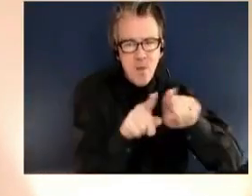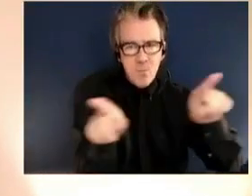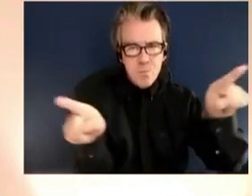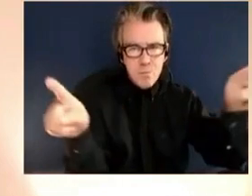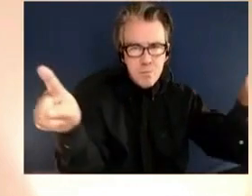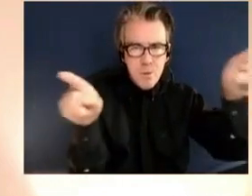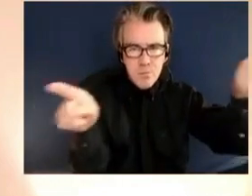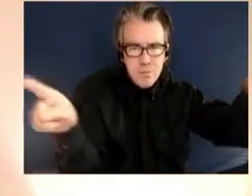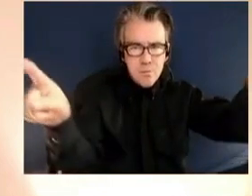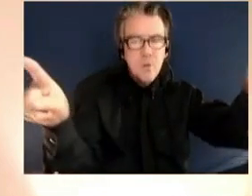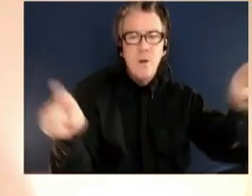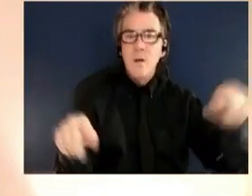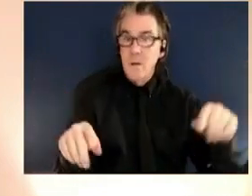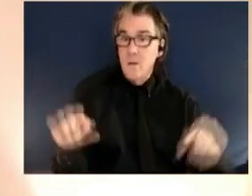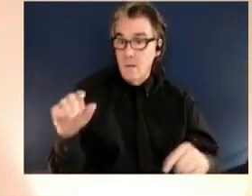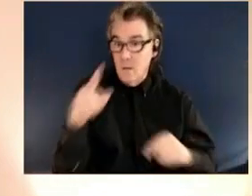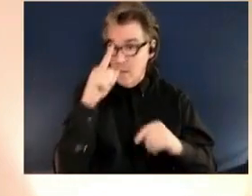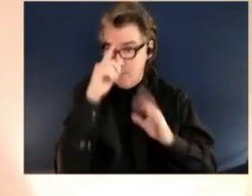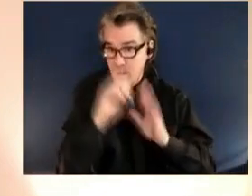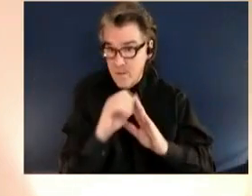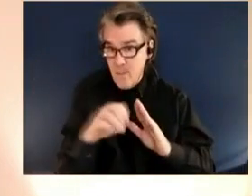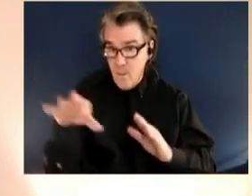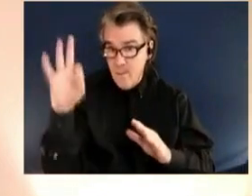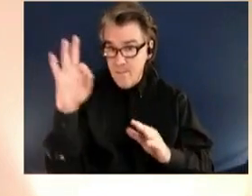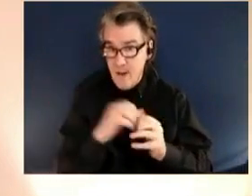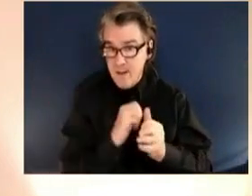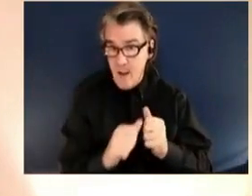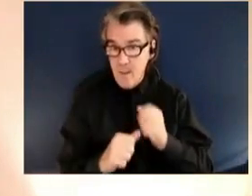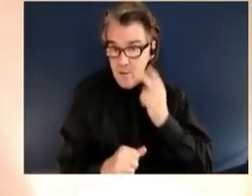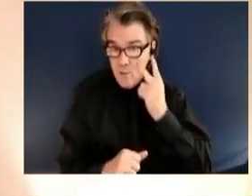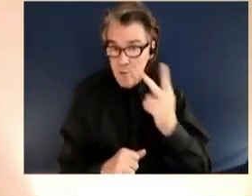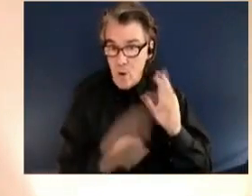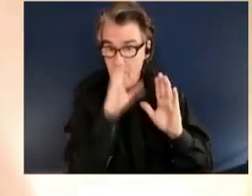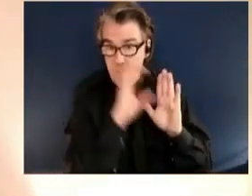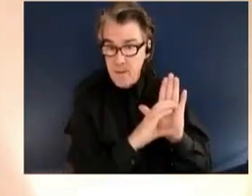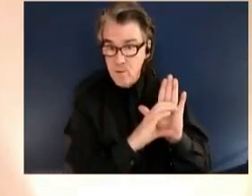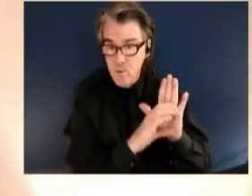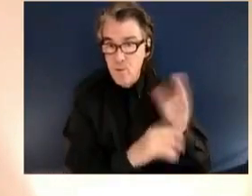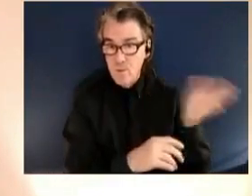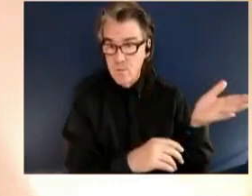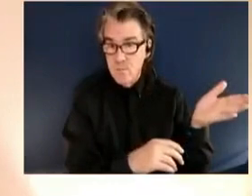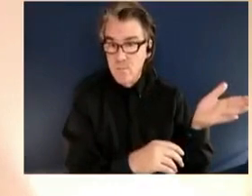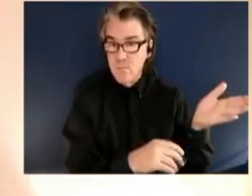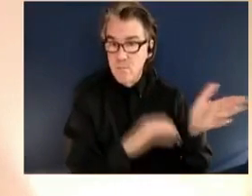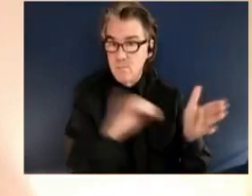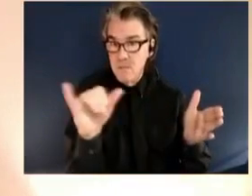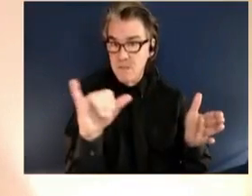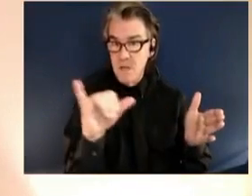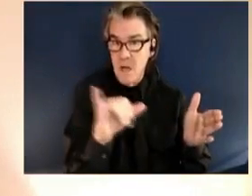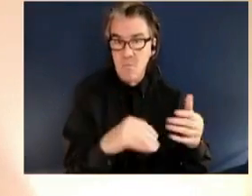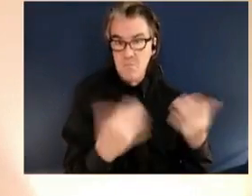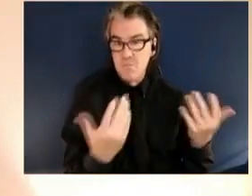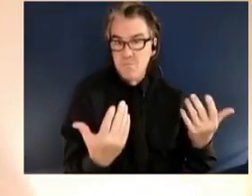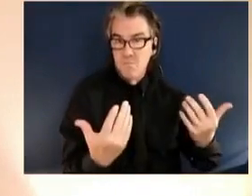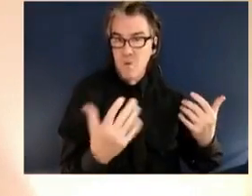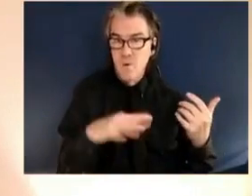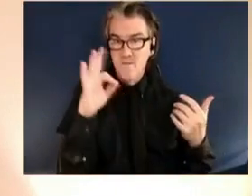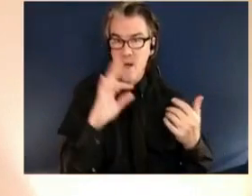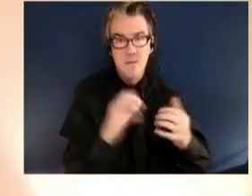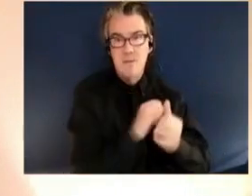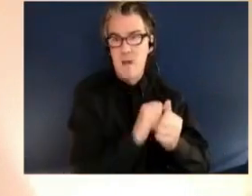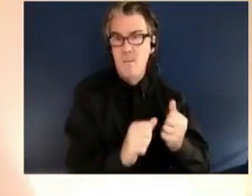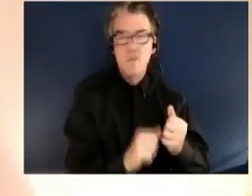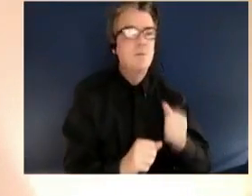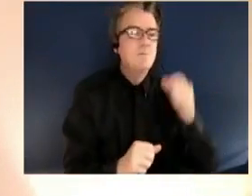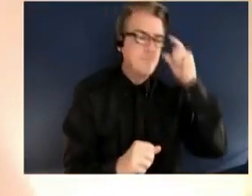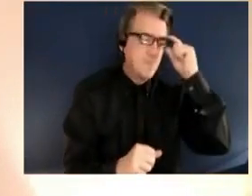from the previous slide. Sometimes we don't. And if there's an opportunity to get halfway out onto the circuit and